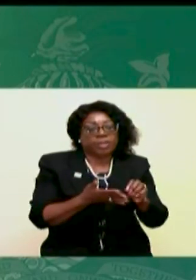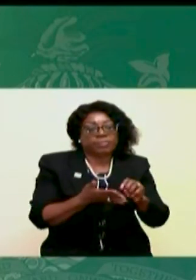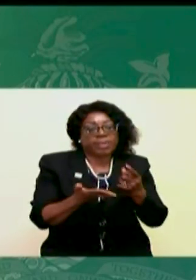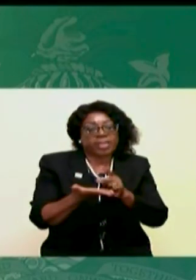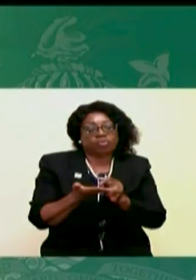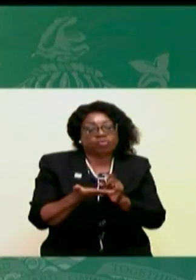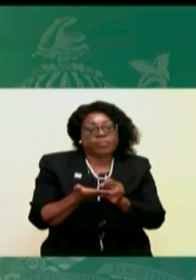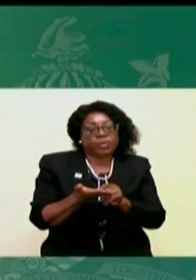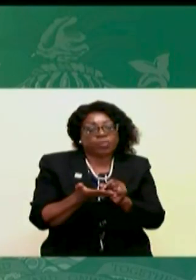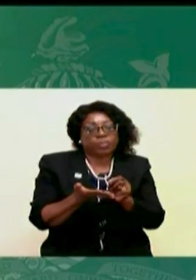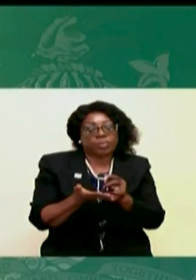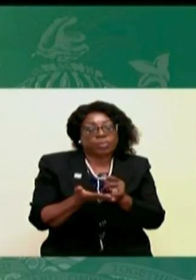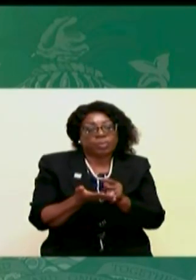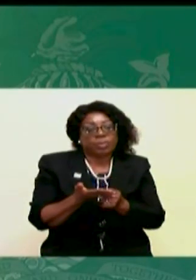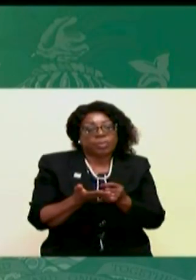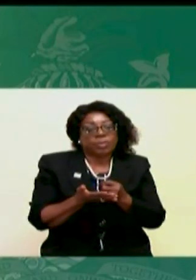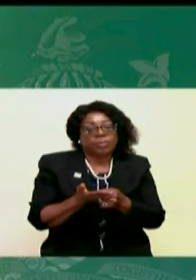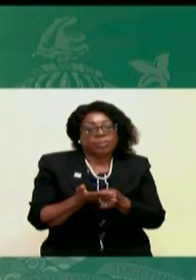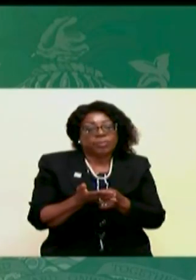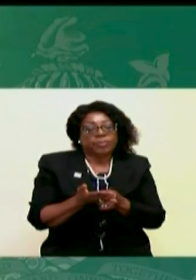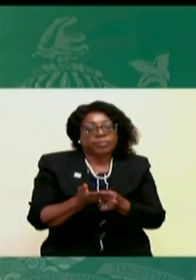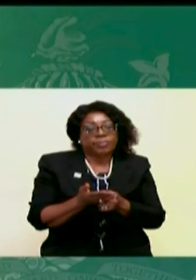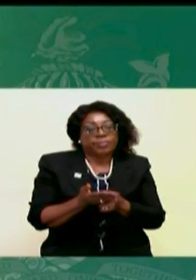Tribune. And this is,